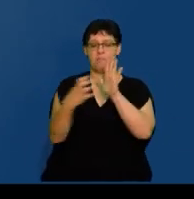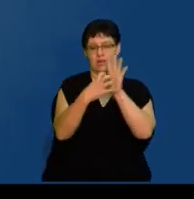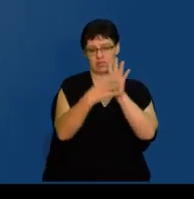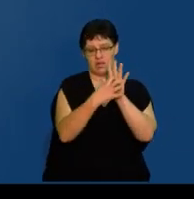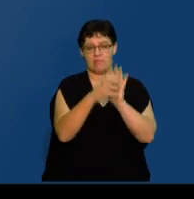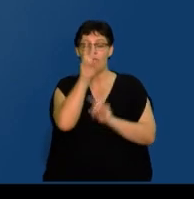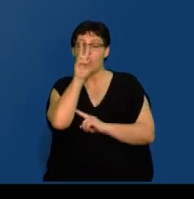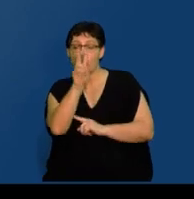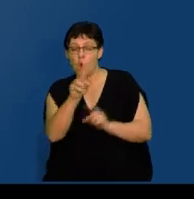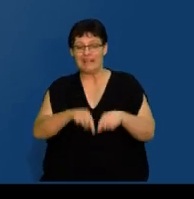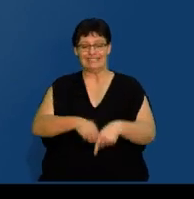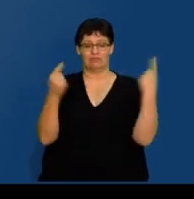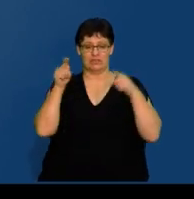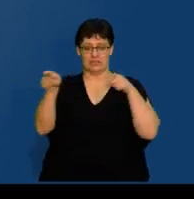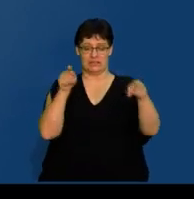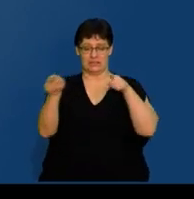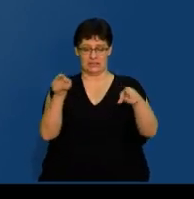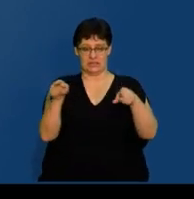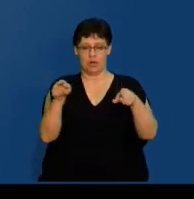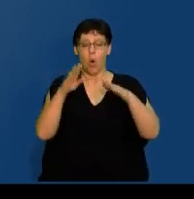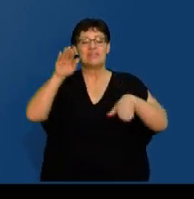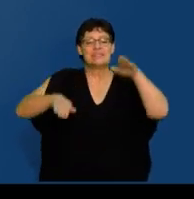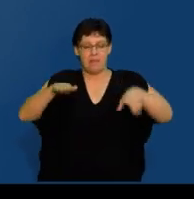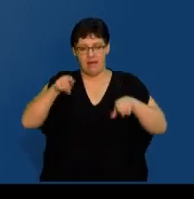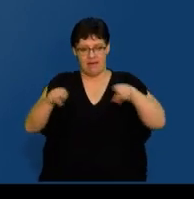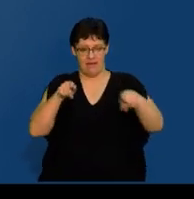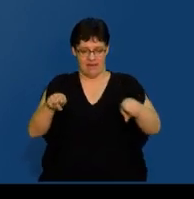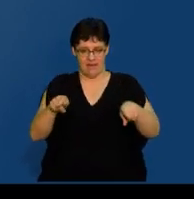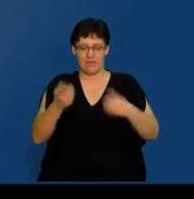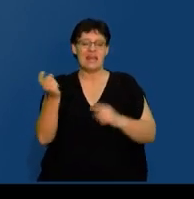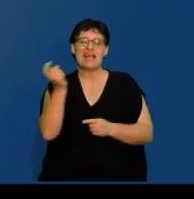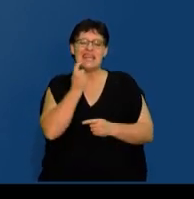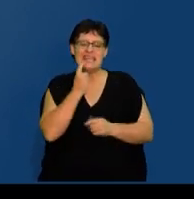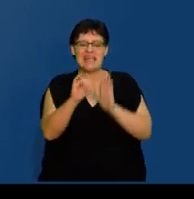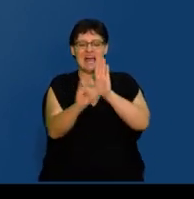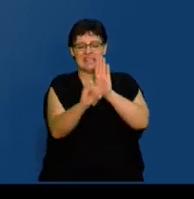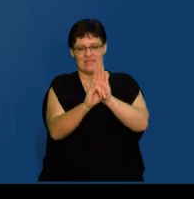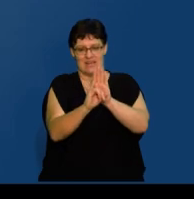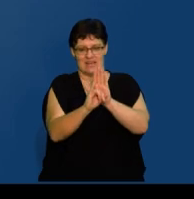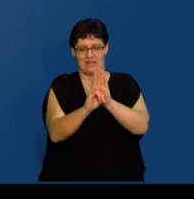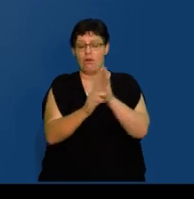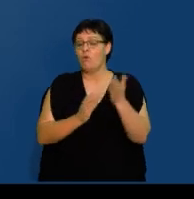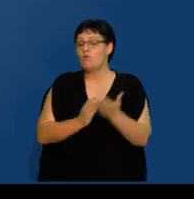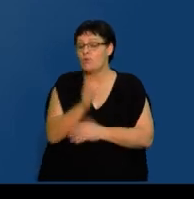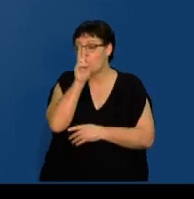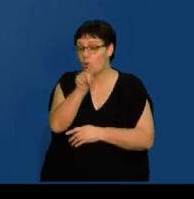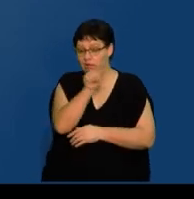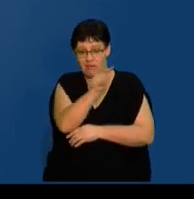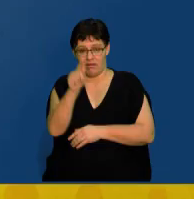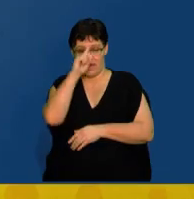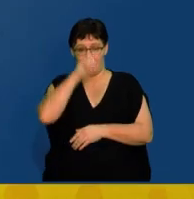and look for differences or similarities, and you can easily identify them by looking at these